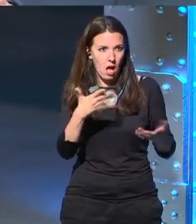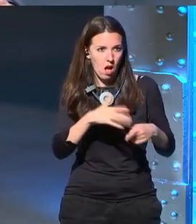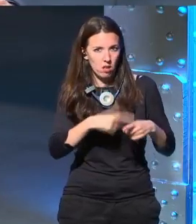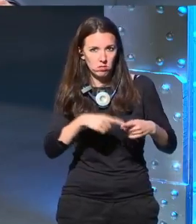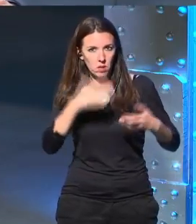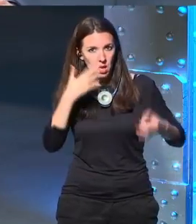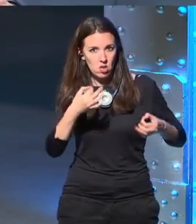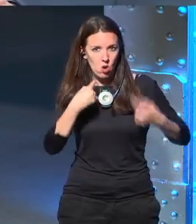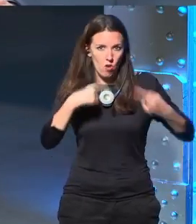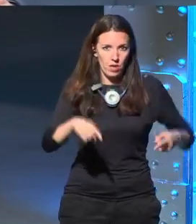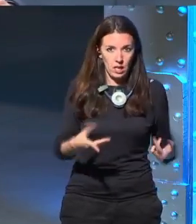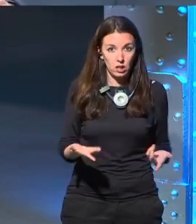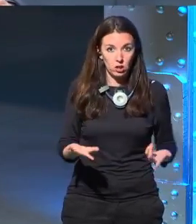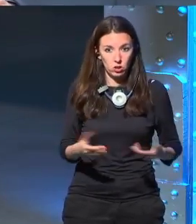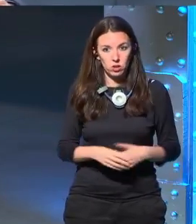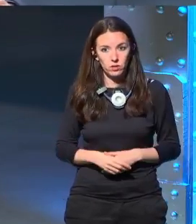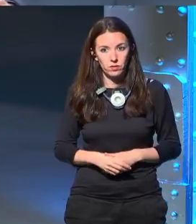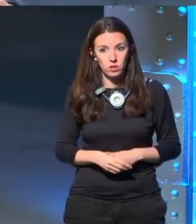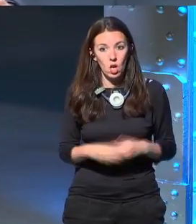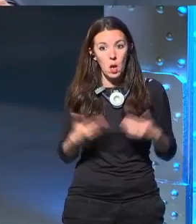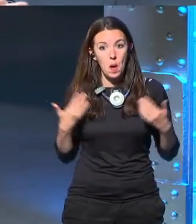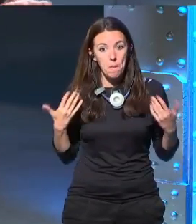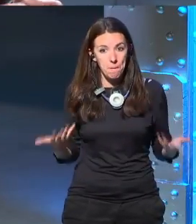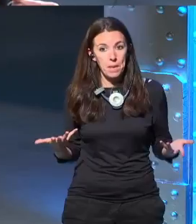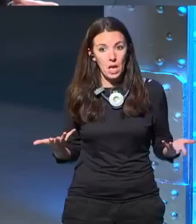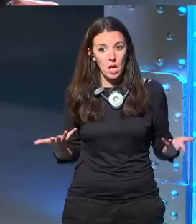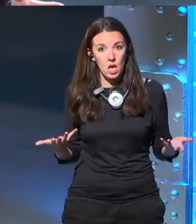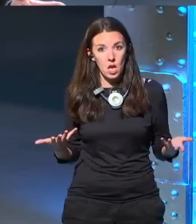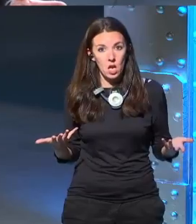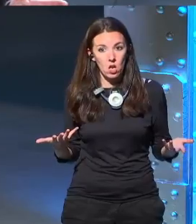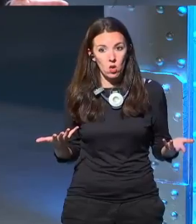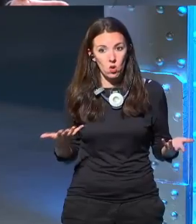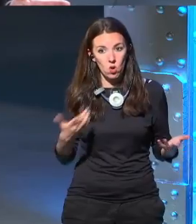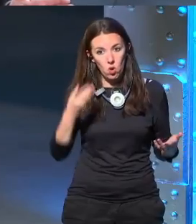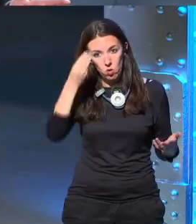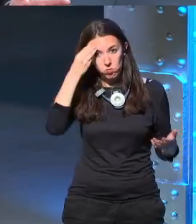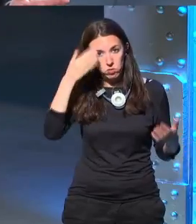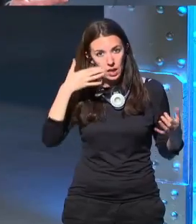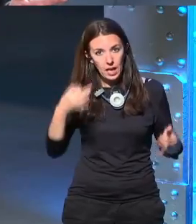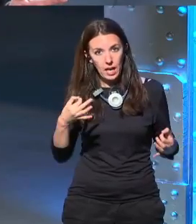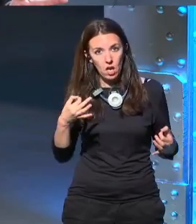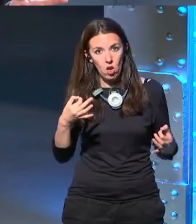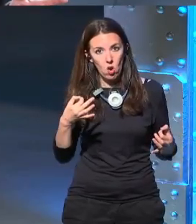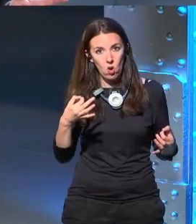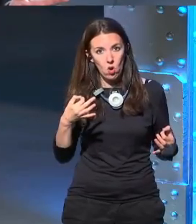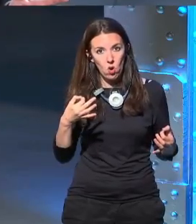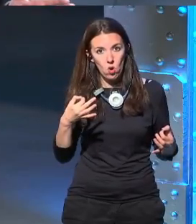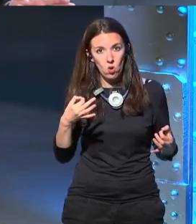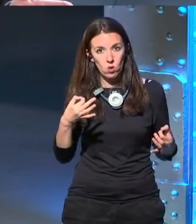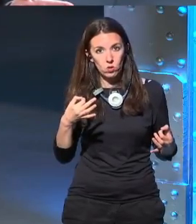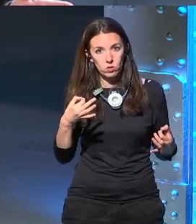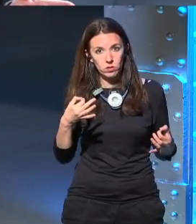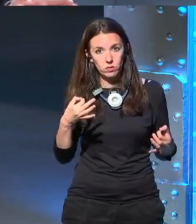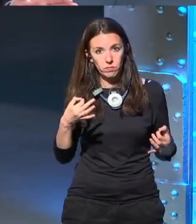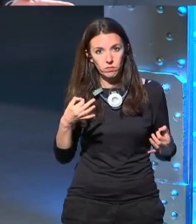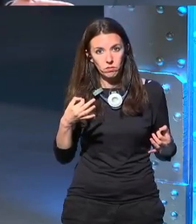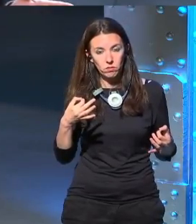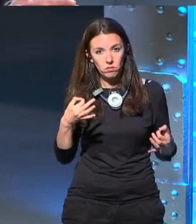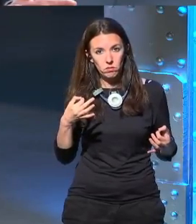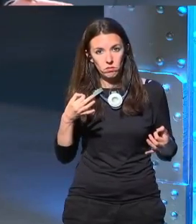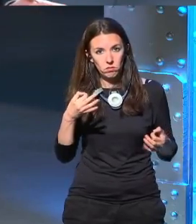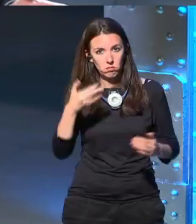failure. However, I do think that the restrictions on monopoly,